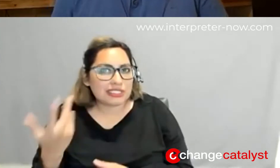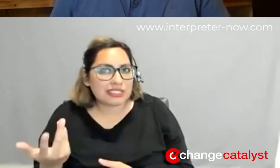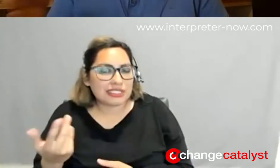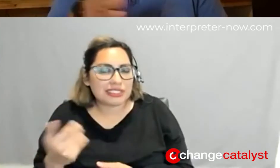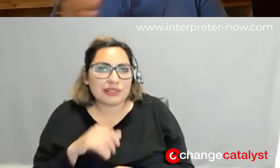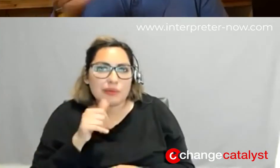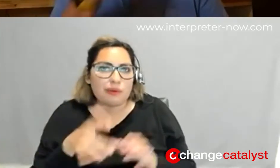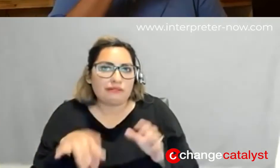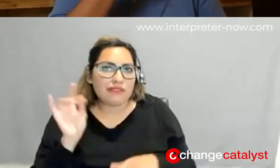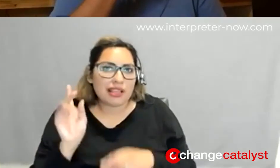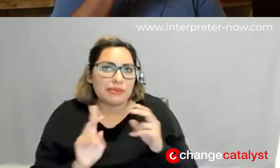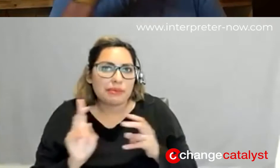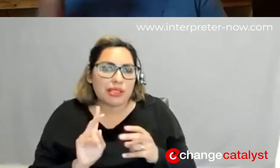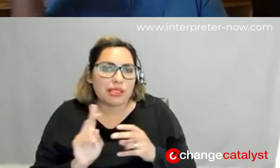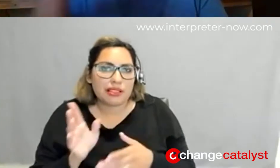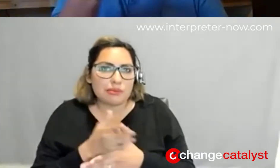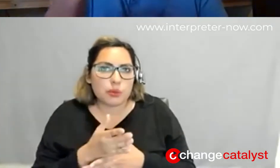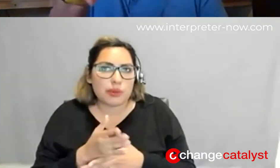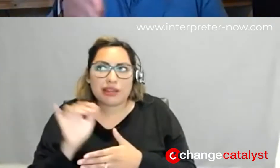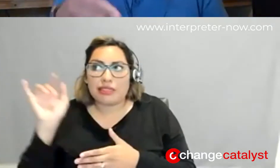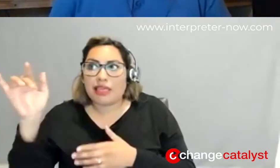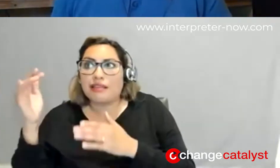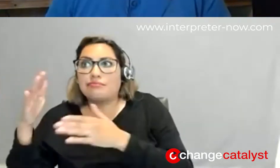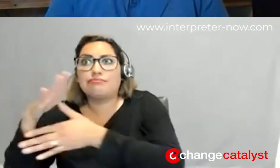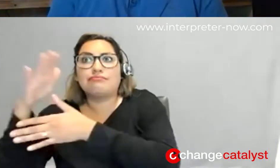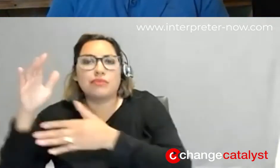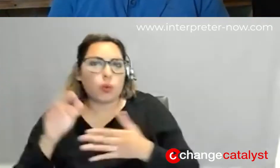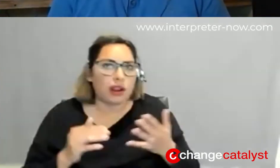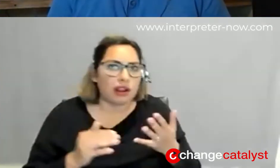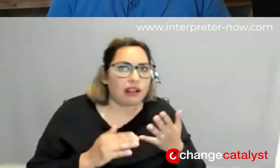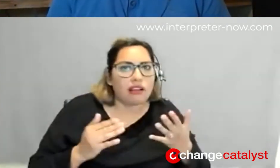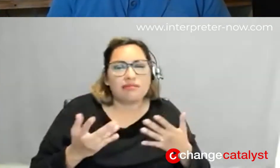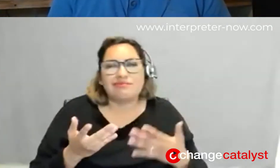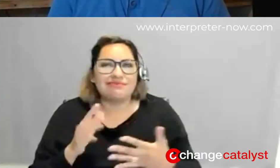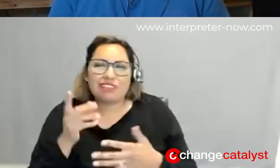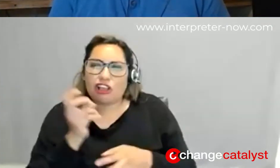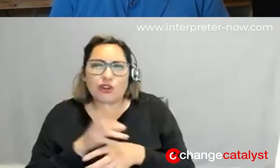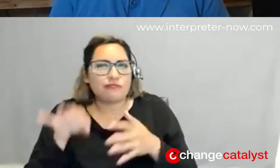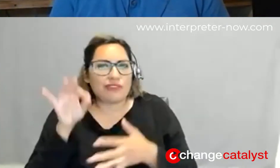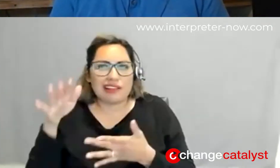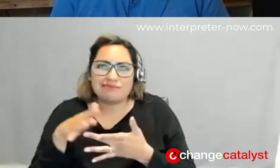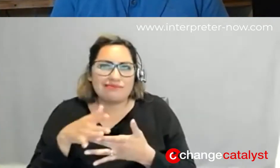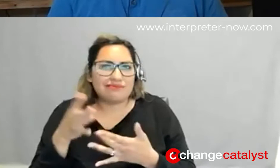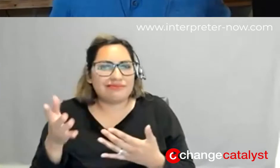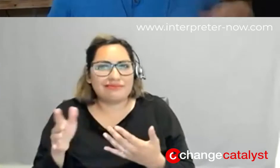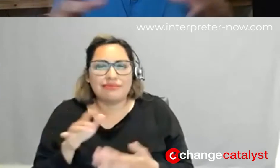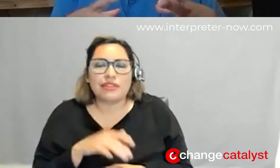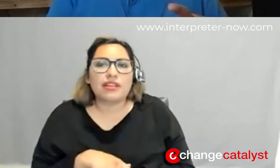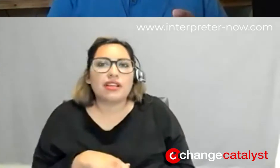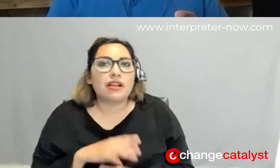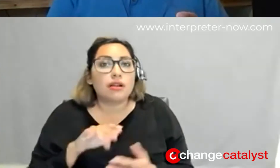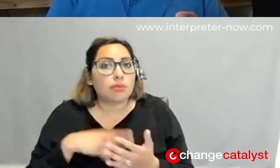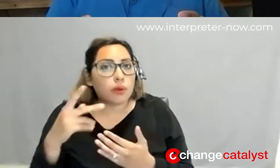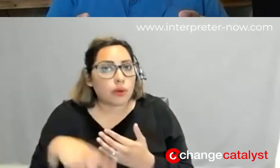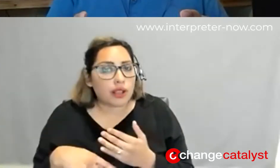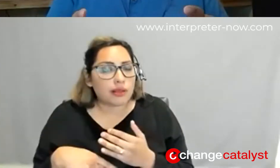people who are in between. So this is where the program came in. And the way the program works is the first 4